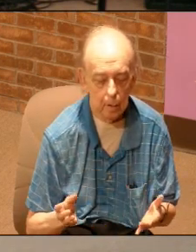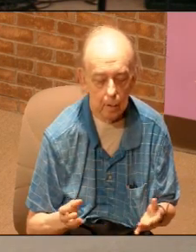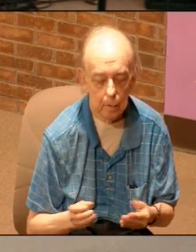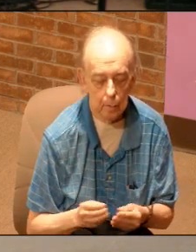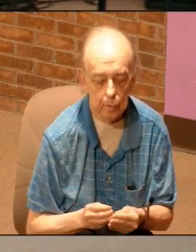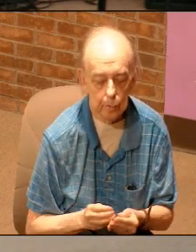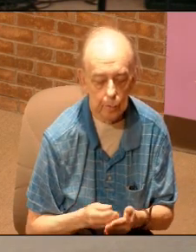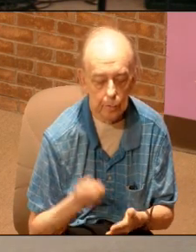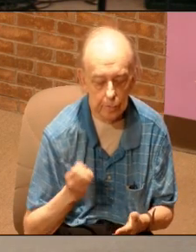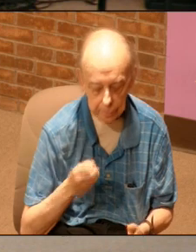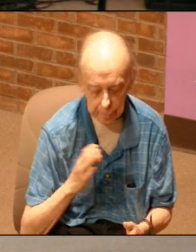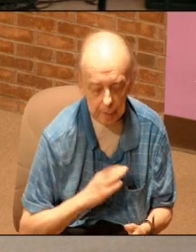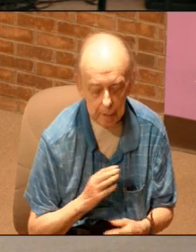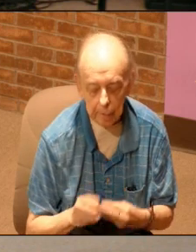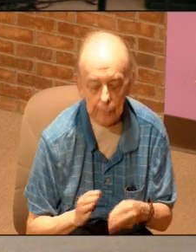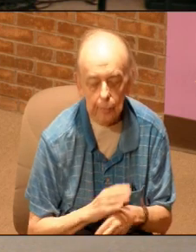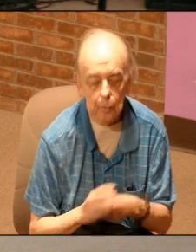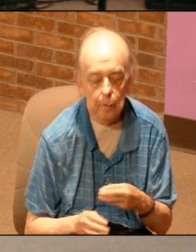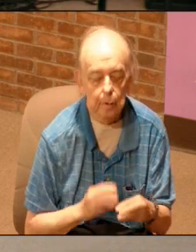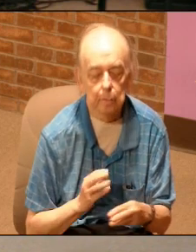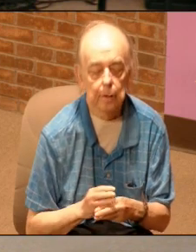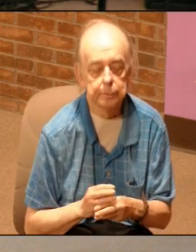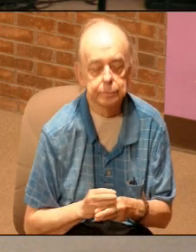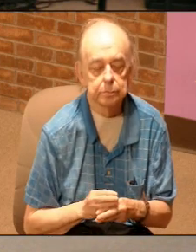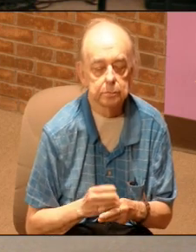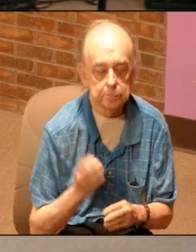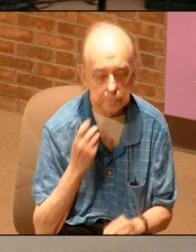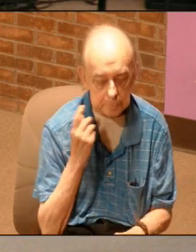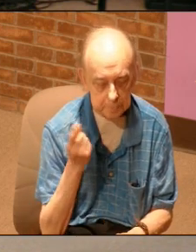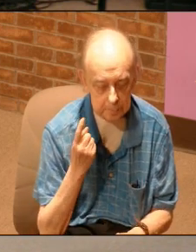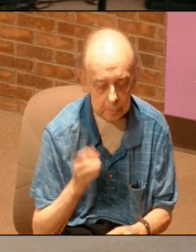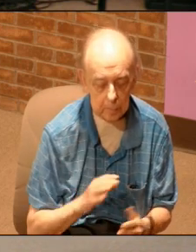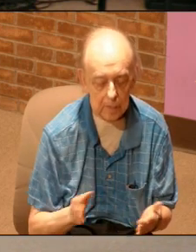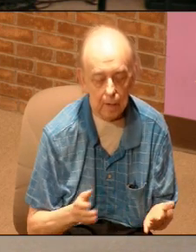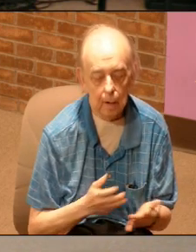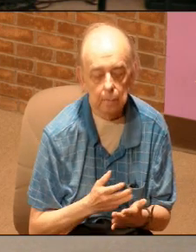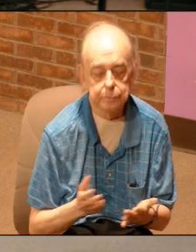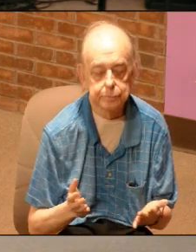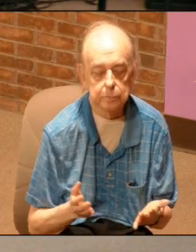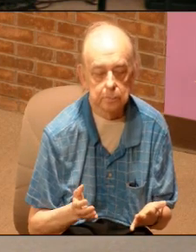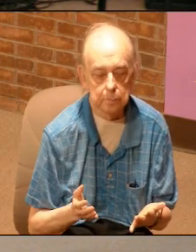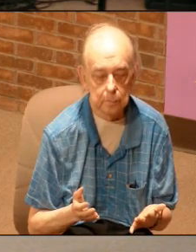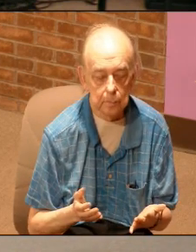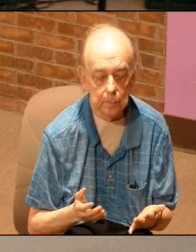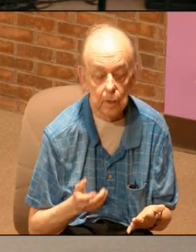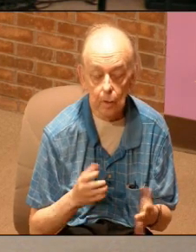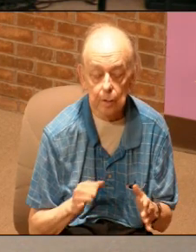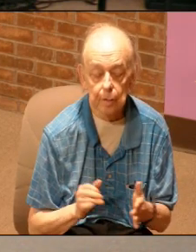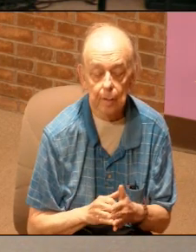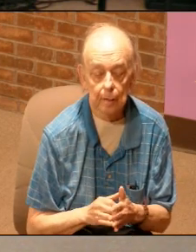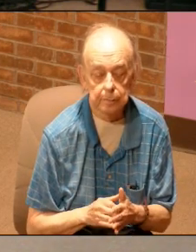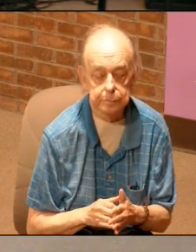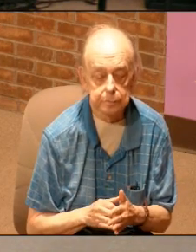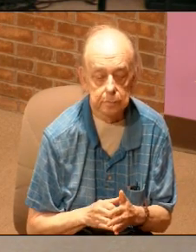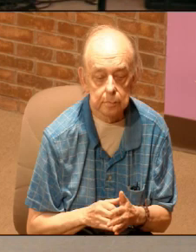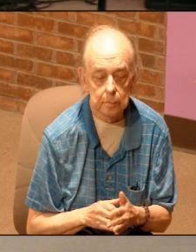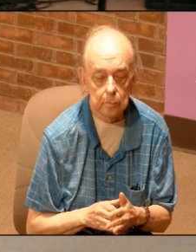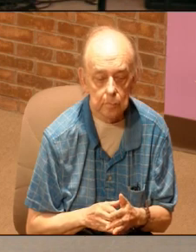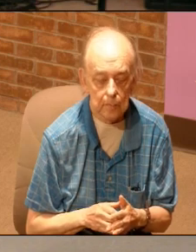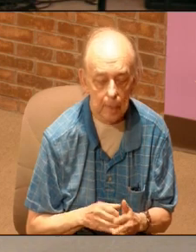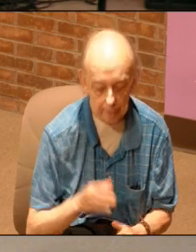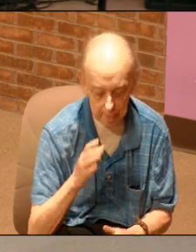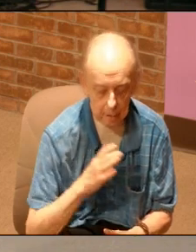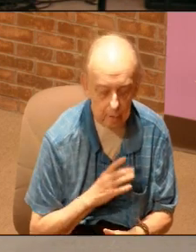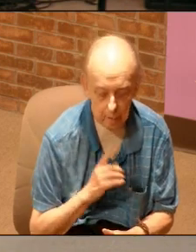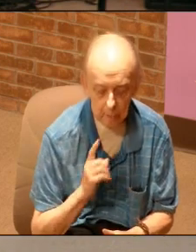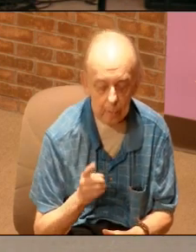the richest man in the whole world. If you think you can do anything, you can. He is the